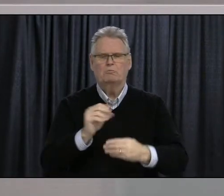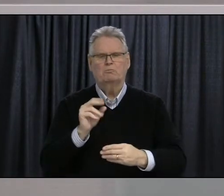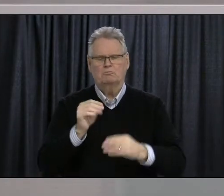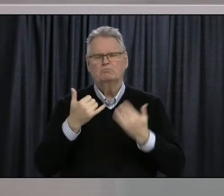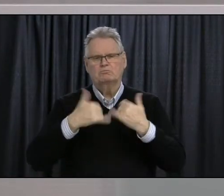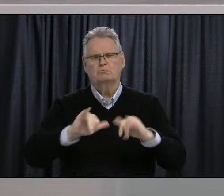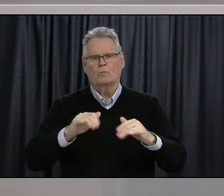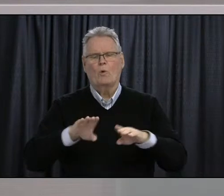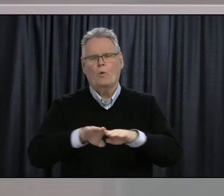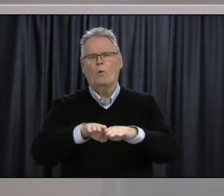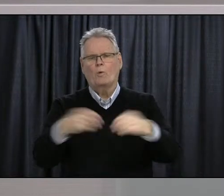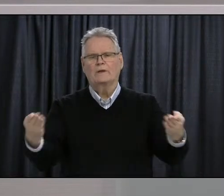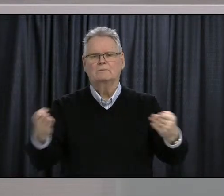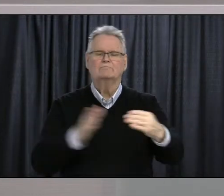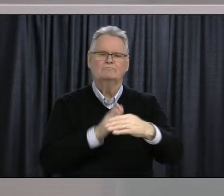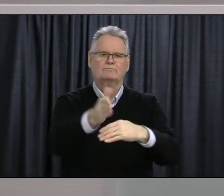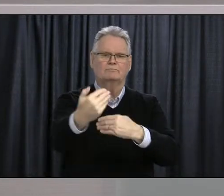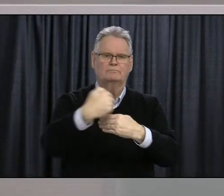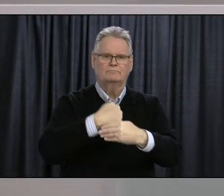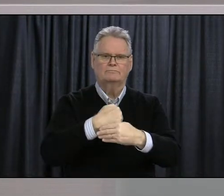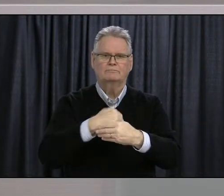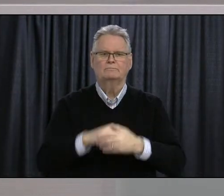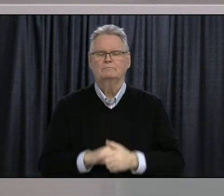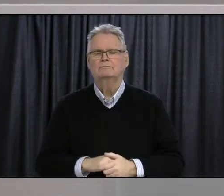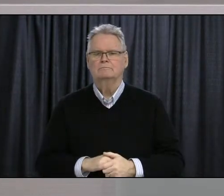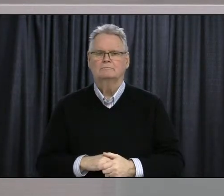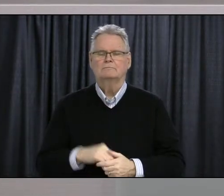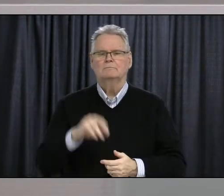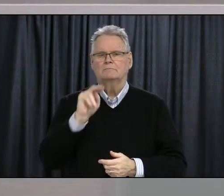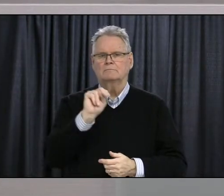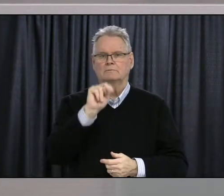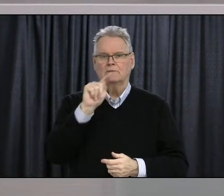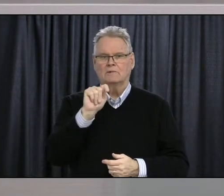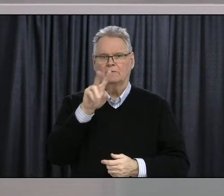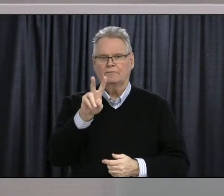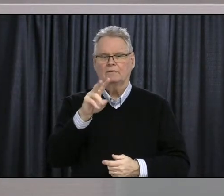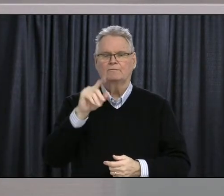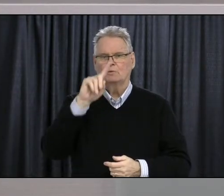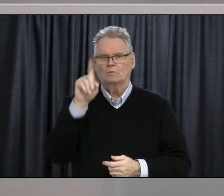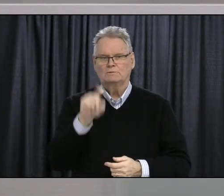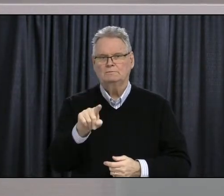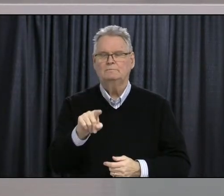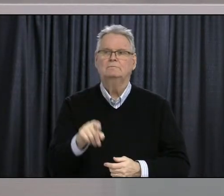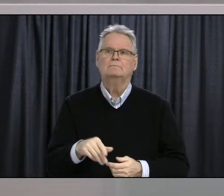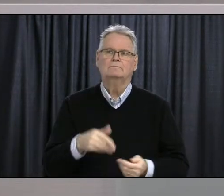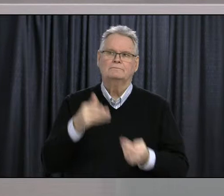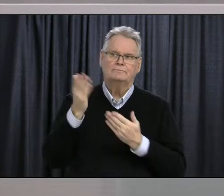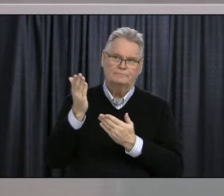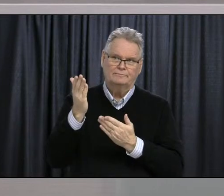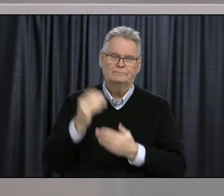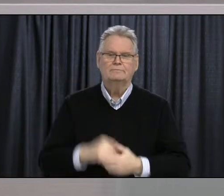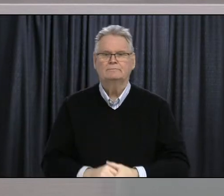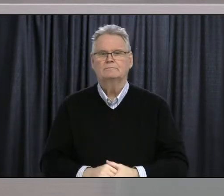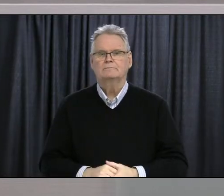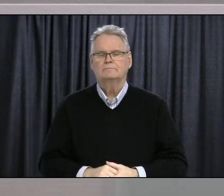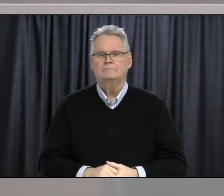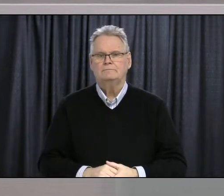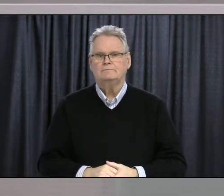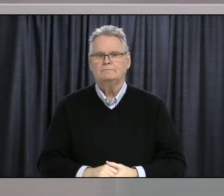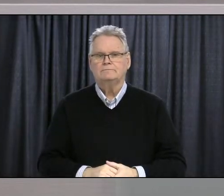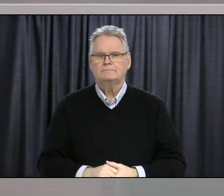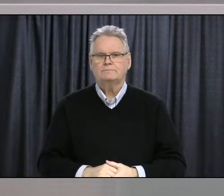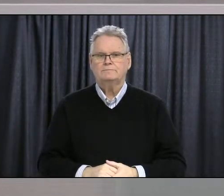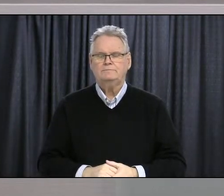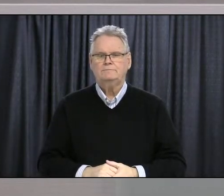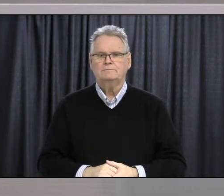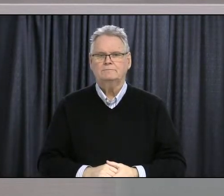Kellyanne Roberts with NTV. Do you have a final question? I do. Other than the first unknown source case,